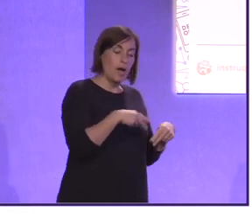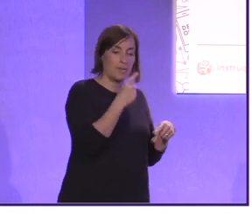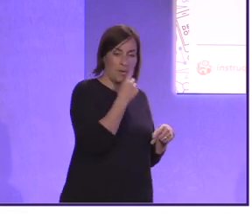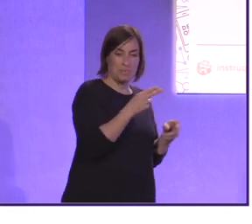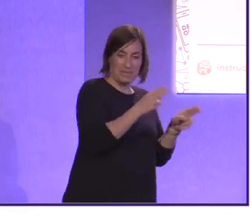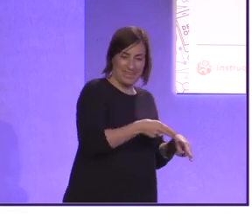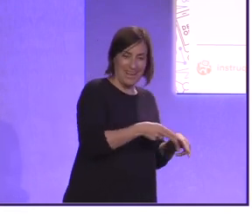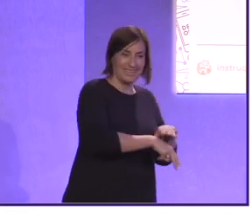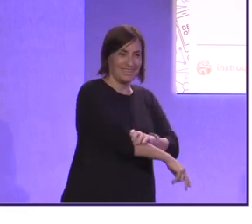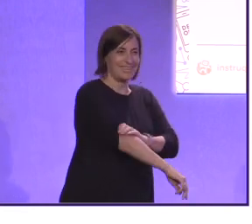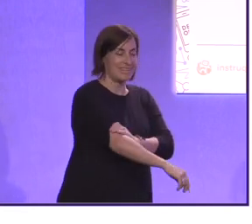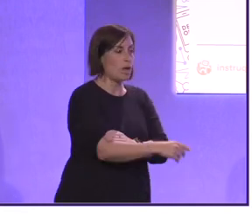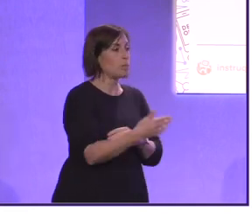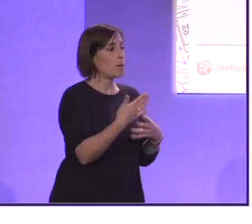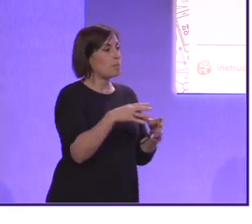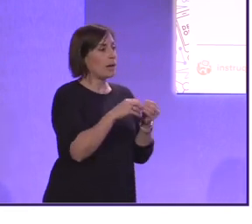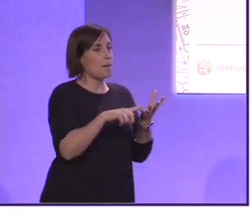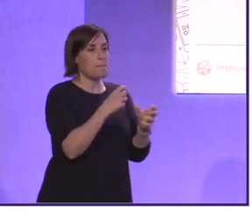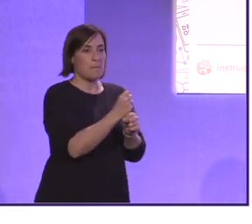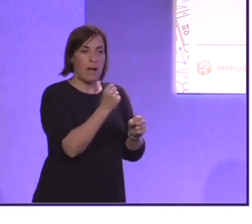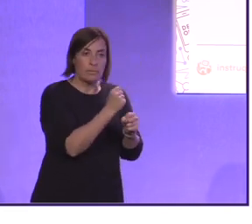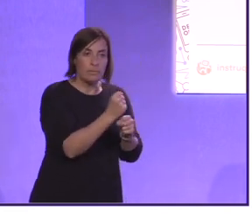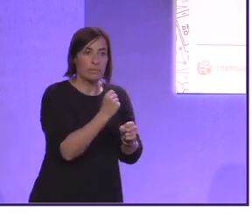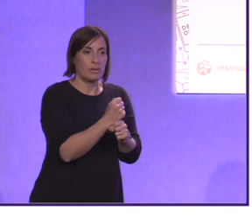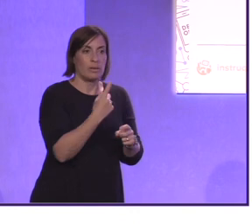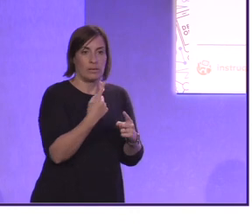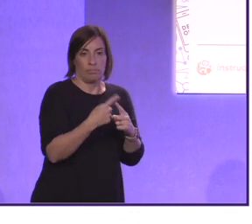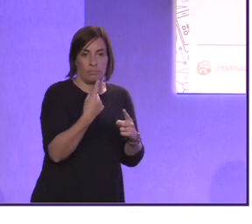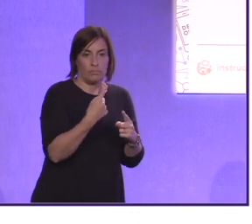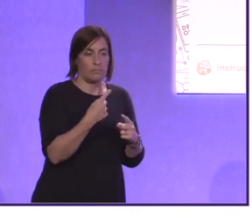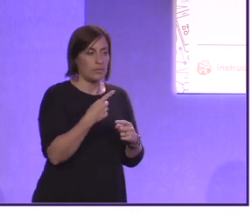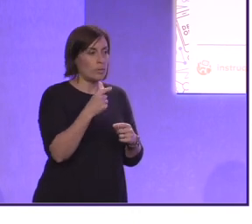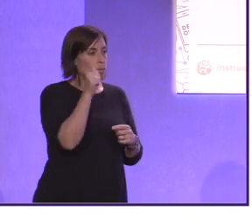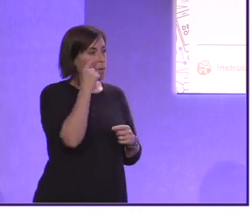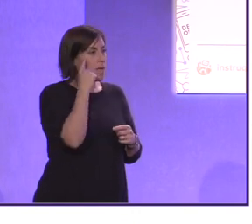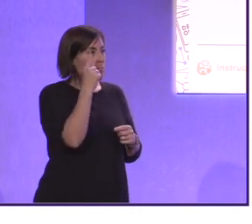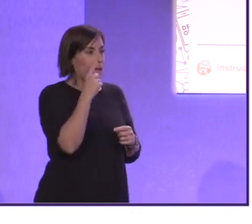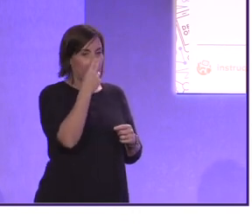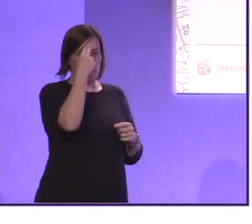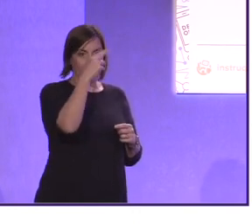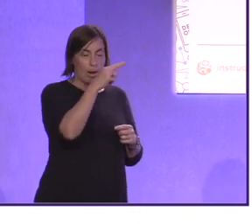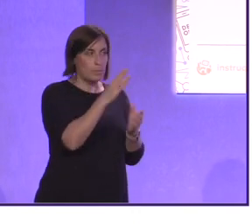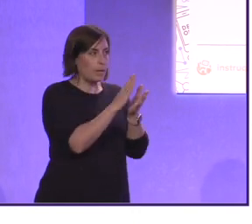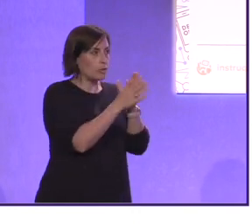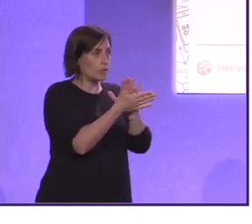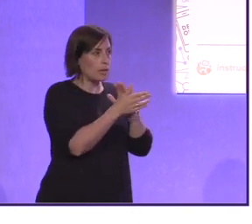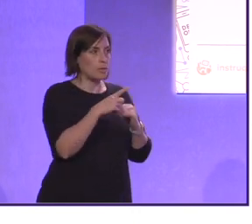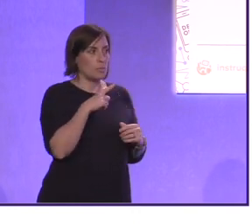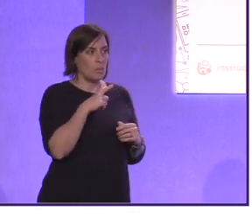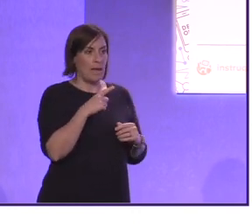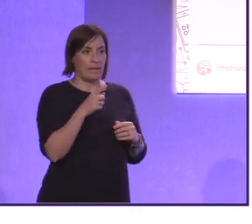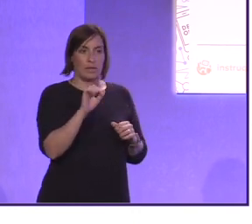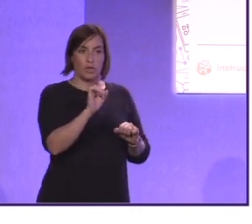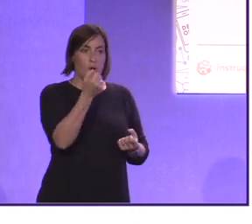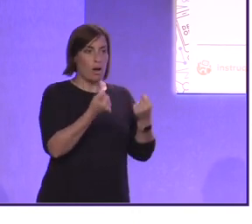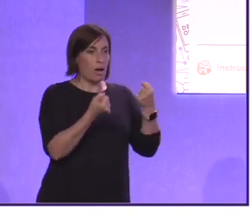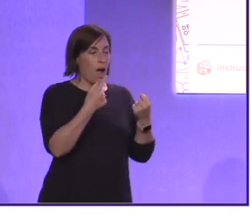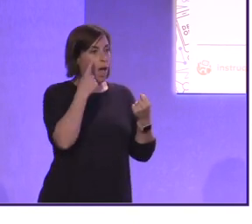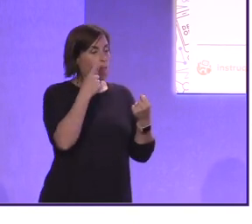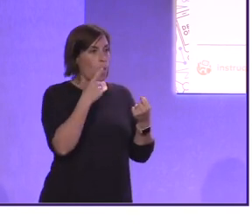So again, like, I mean, you can think about it from a business perspective and you're protecting your business from all the reputational damage of being a car killer or a dog killer